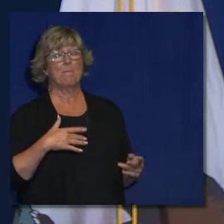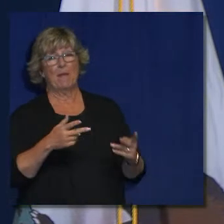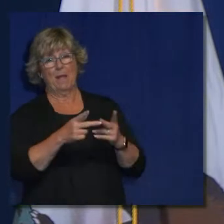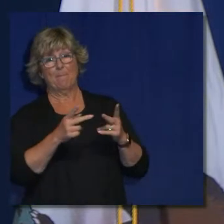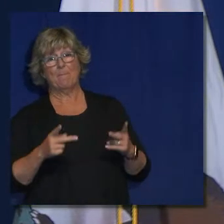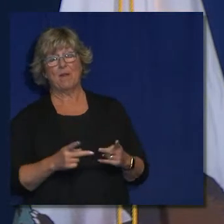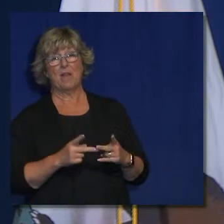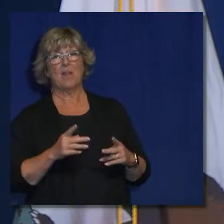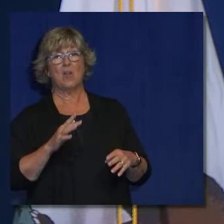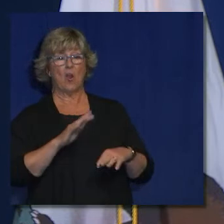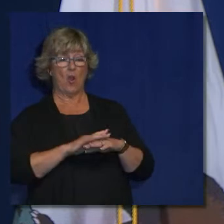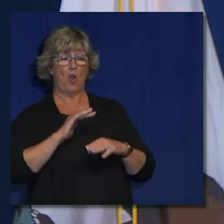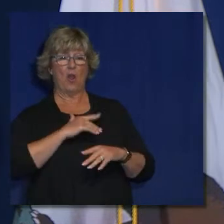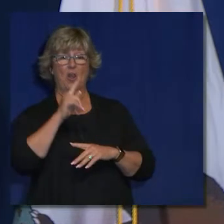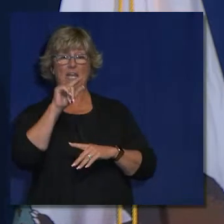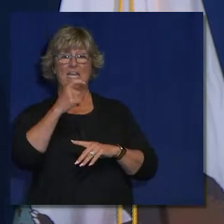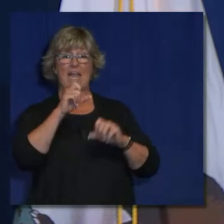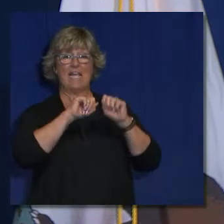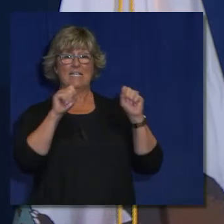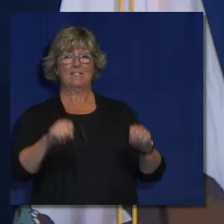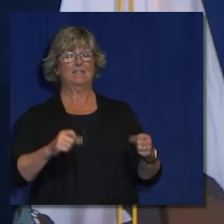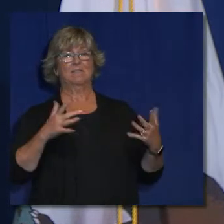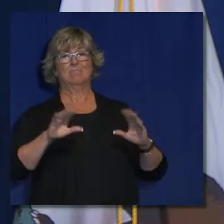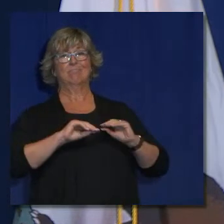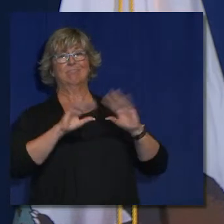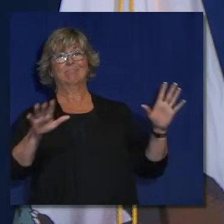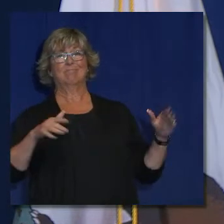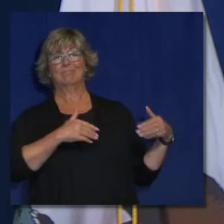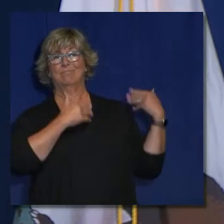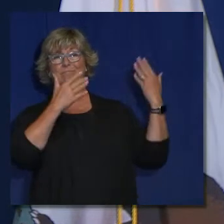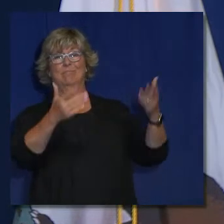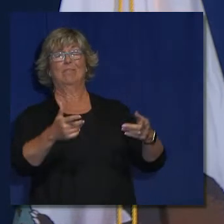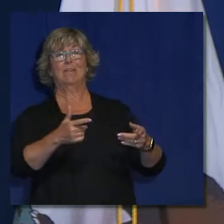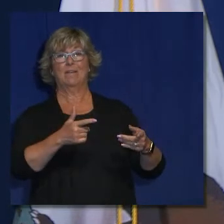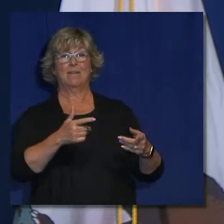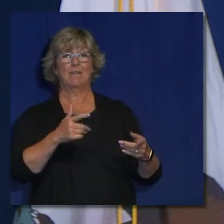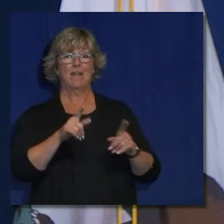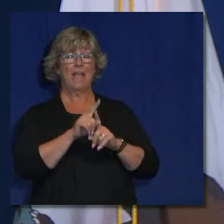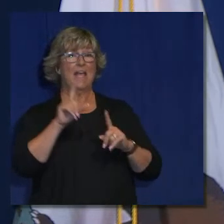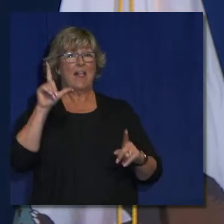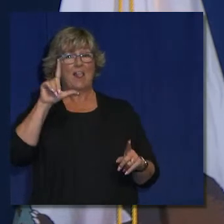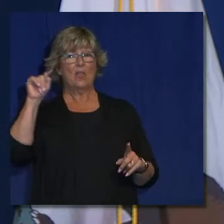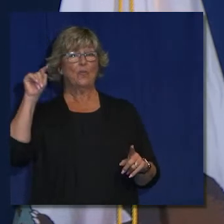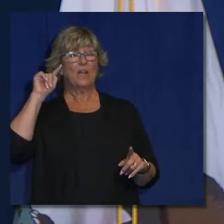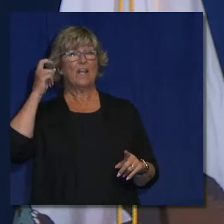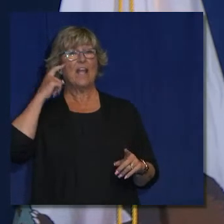on reforming our tax system has been well established for well over a decade, my time as lieutenant governor,